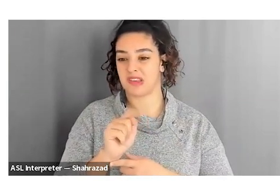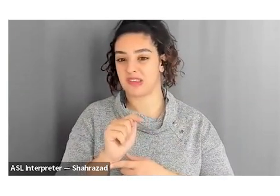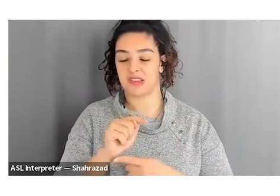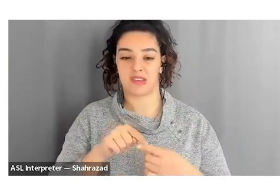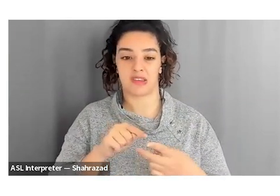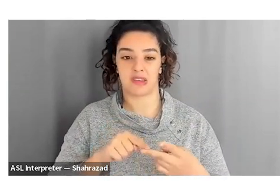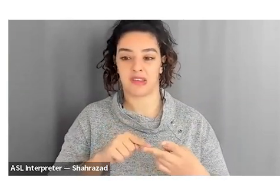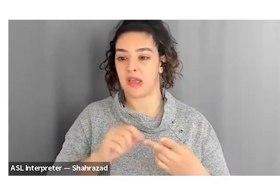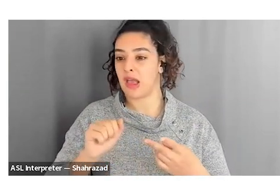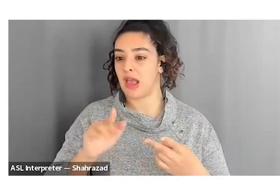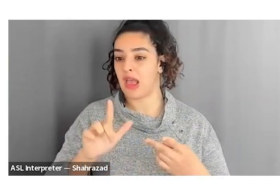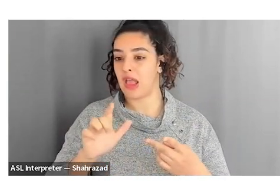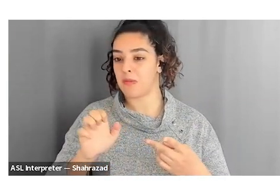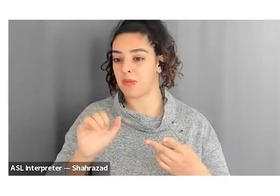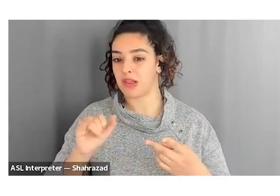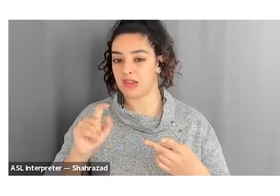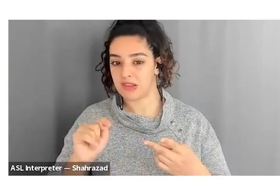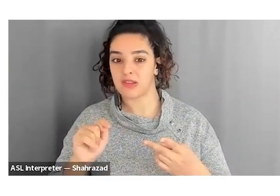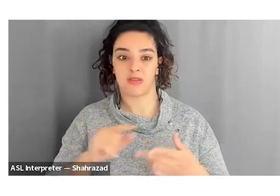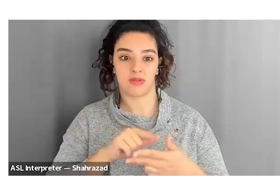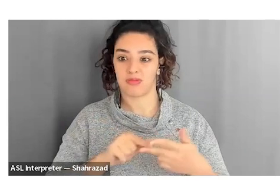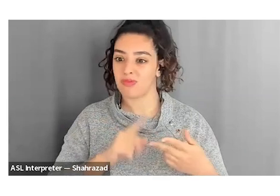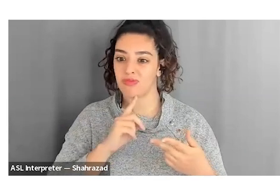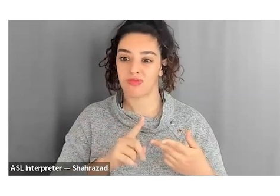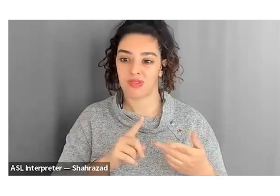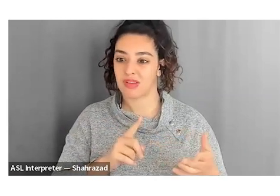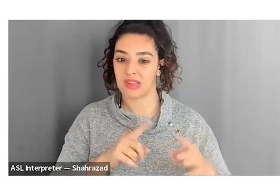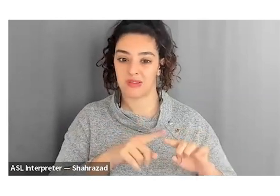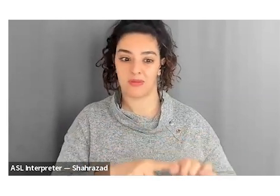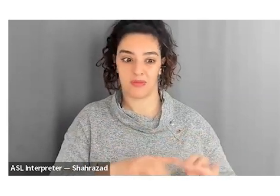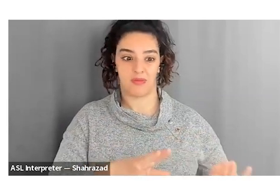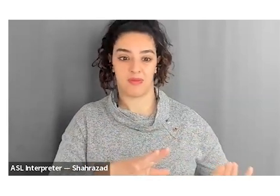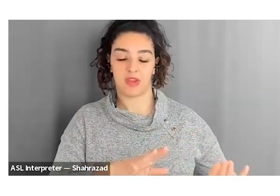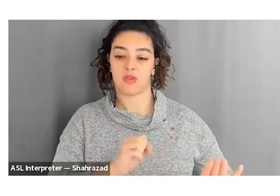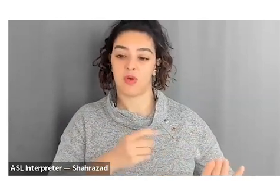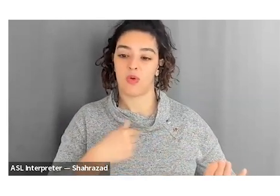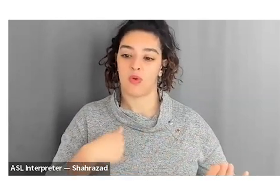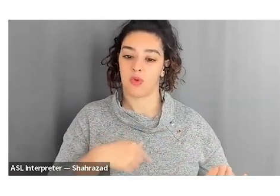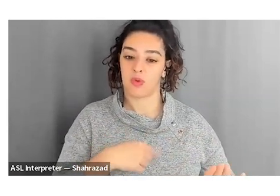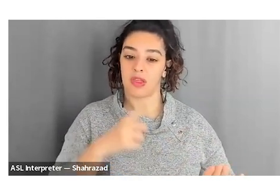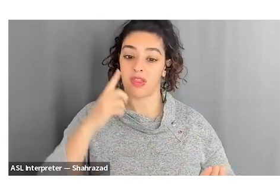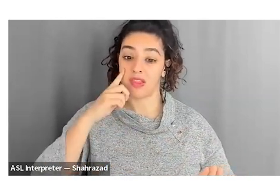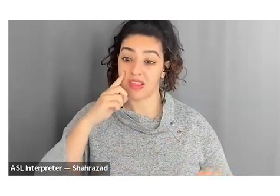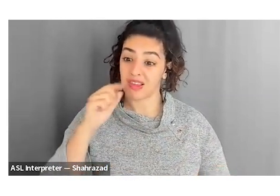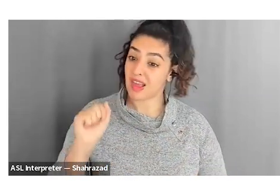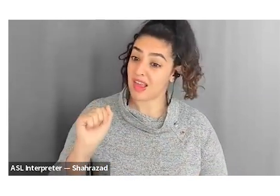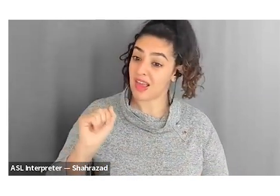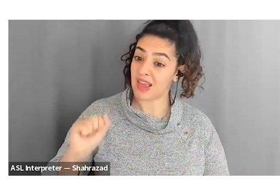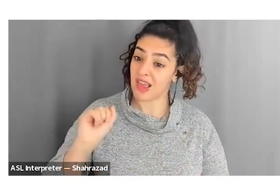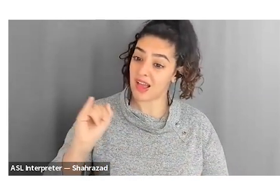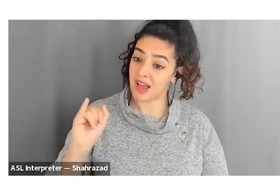the technology are racist and ableist. So it's no surprise here. So I think AI can change the world only